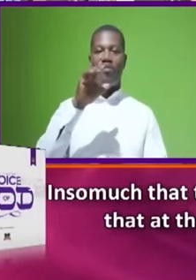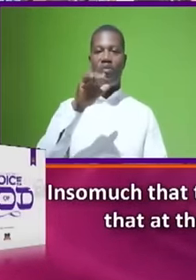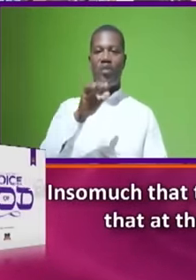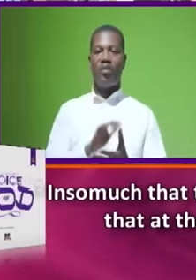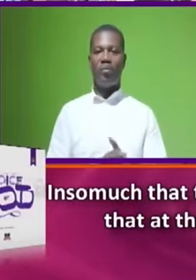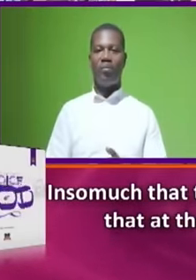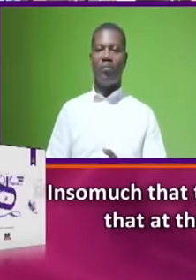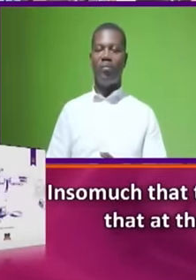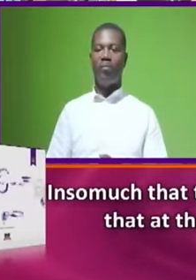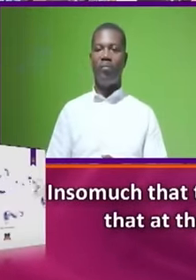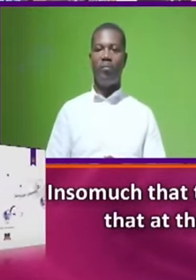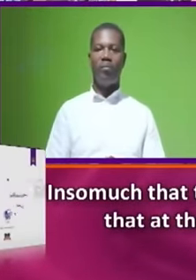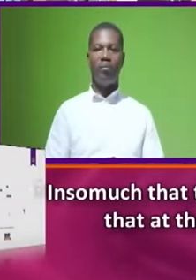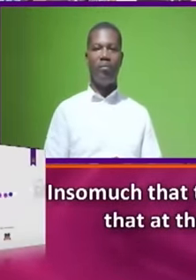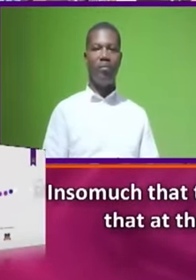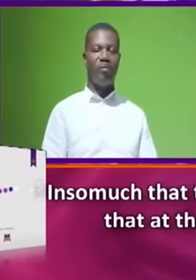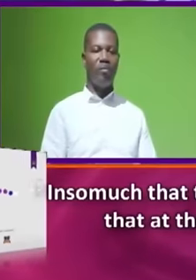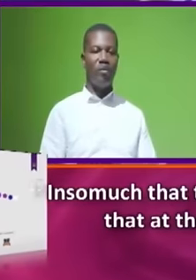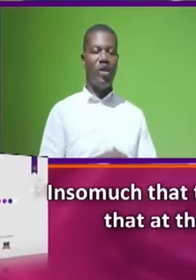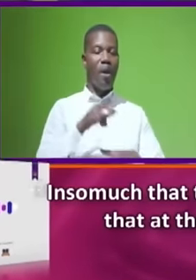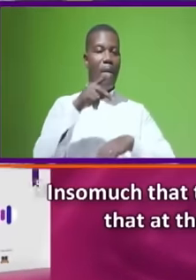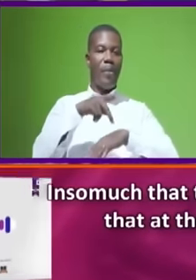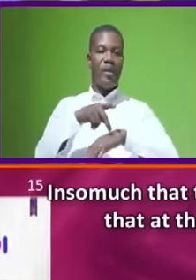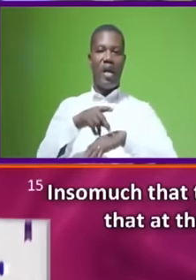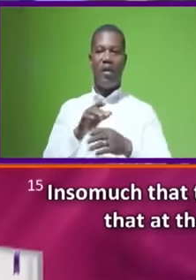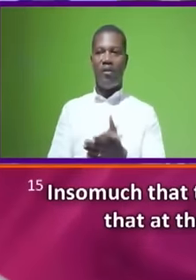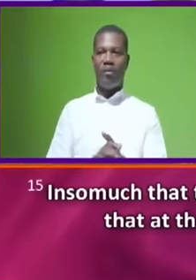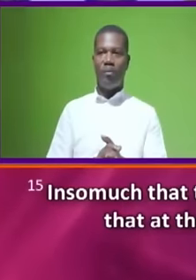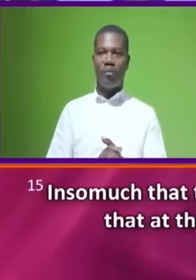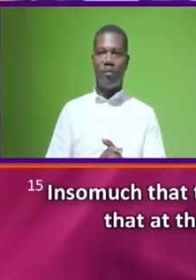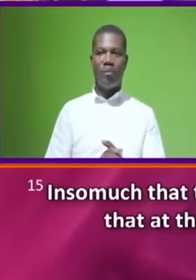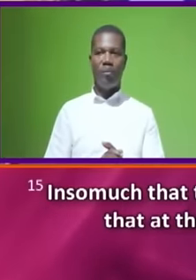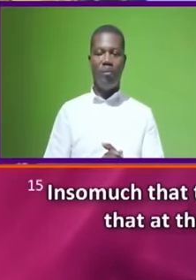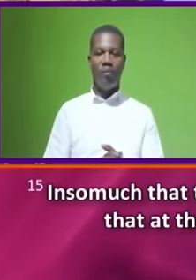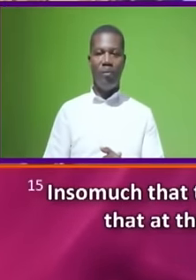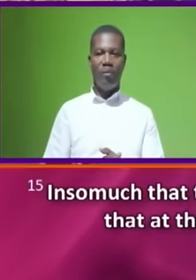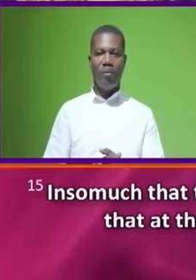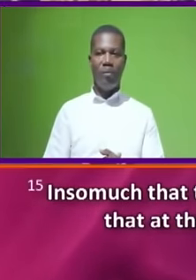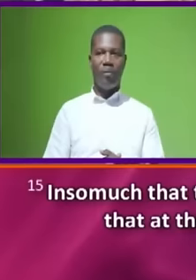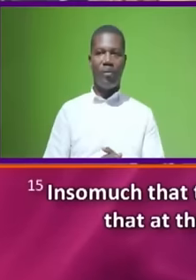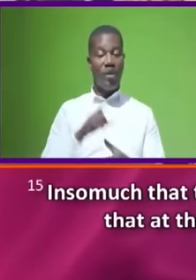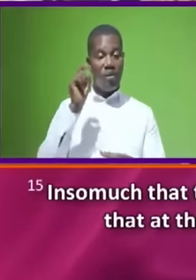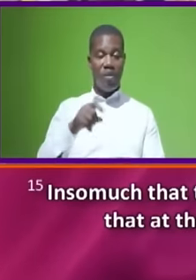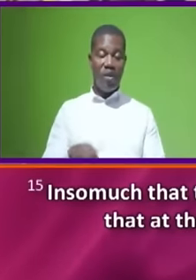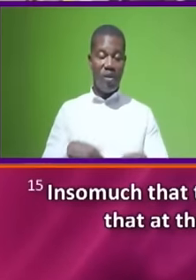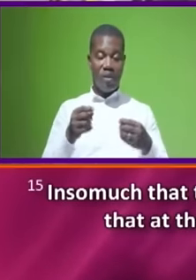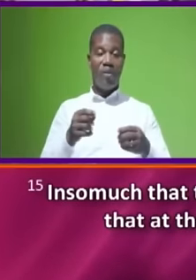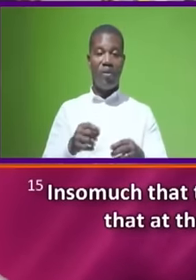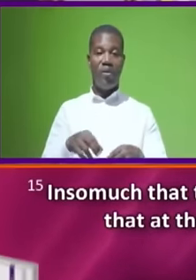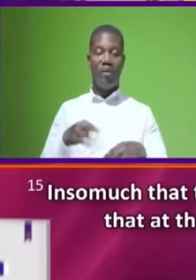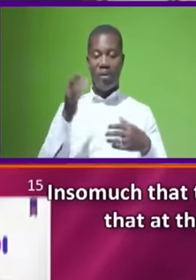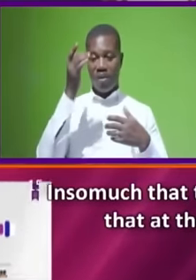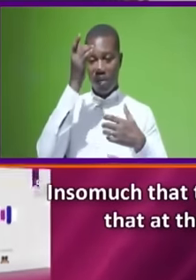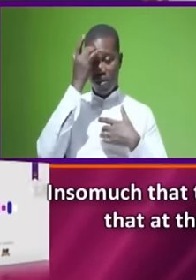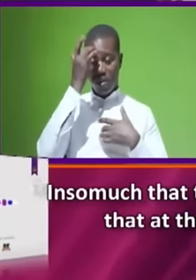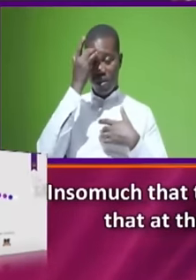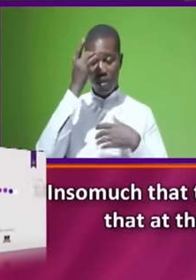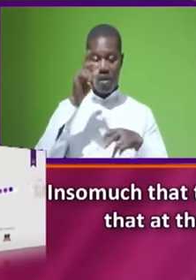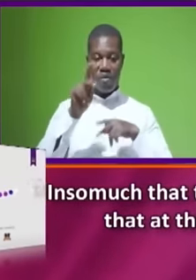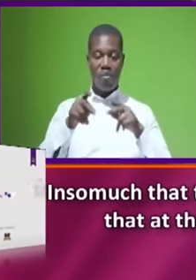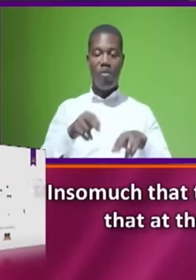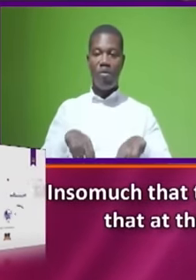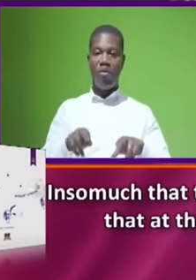Sabrano. That time. Peter. That's as I want the other for good and change. They had to load the same